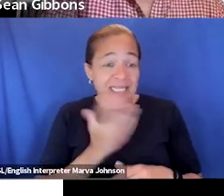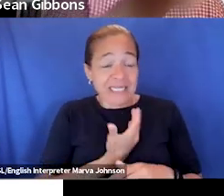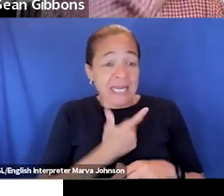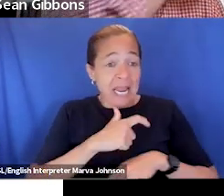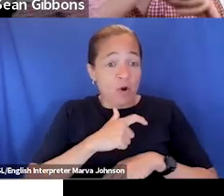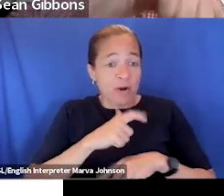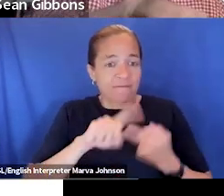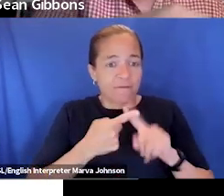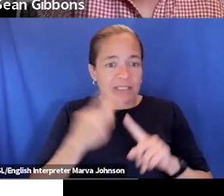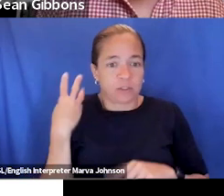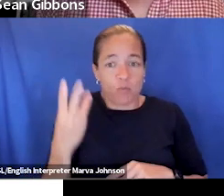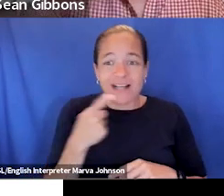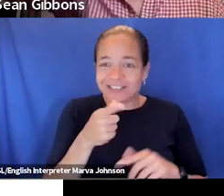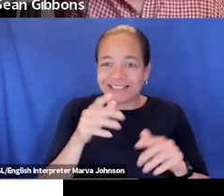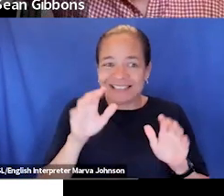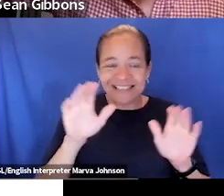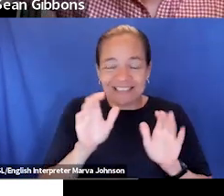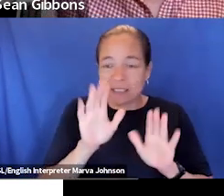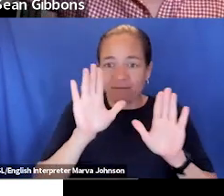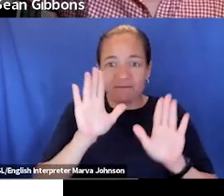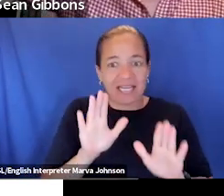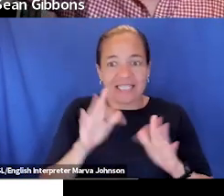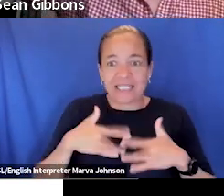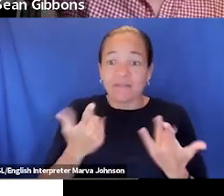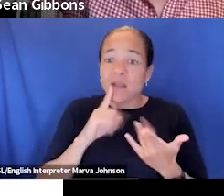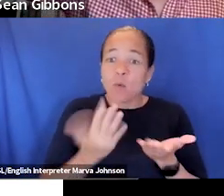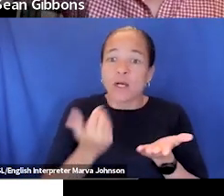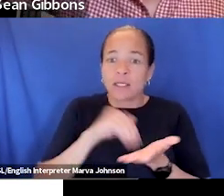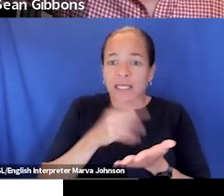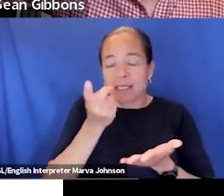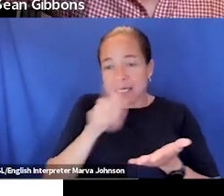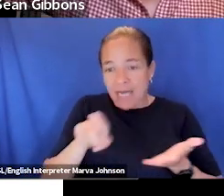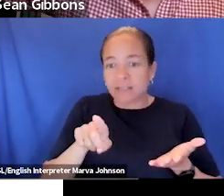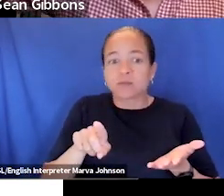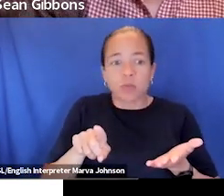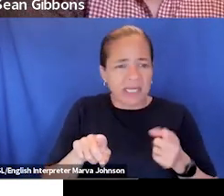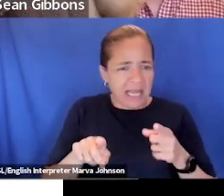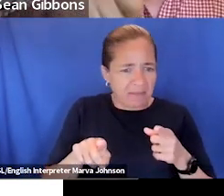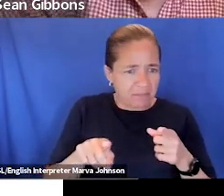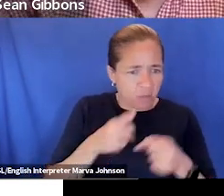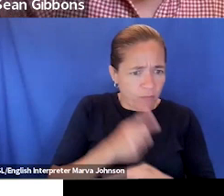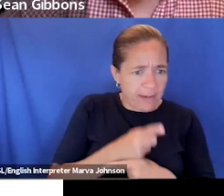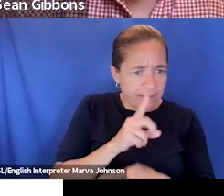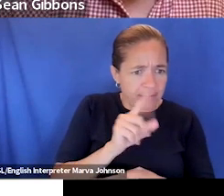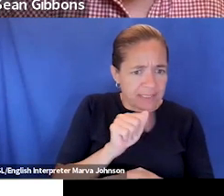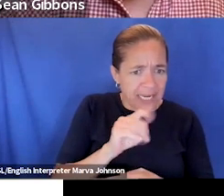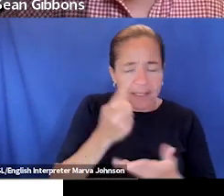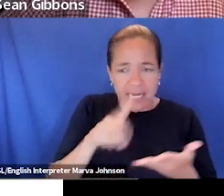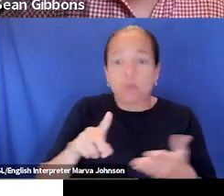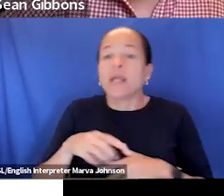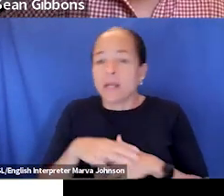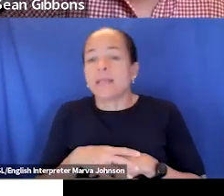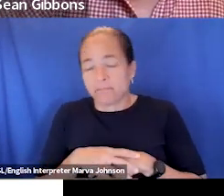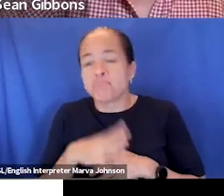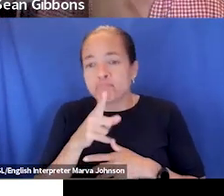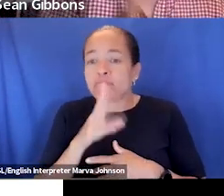fantastic event a little while back, are doing another one. That's next week, if I've got my timing right. And so please do make a point of getting together and